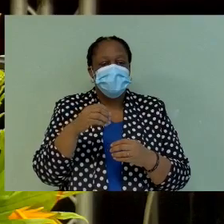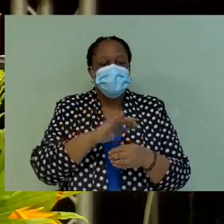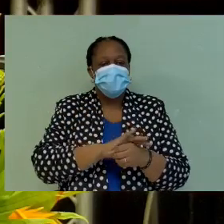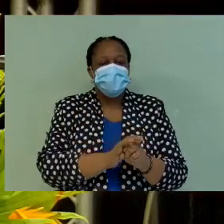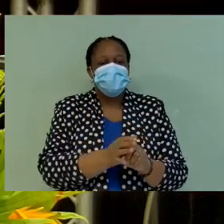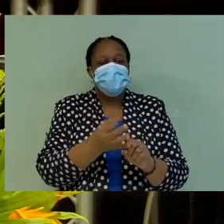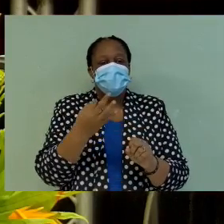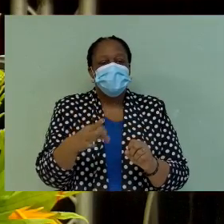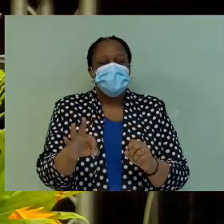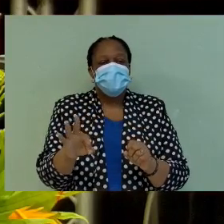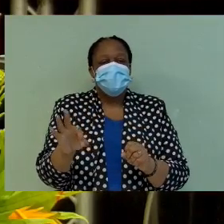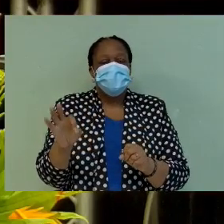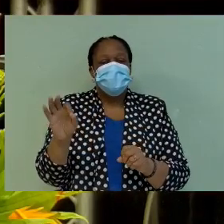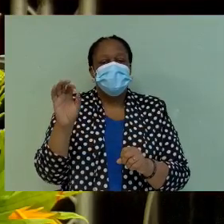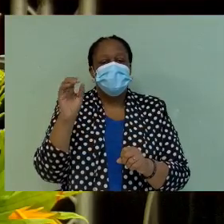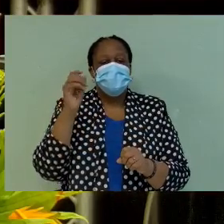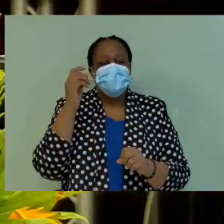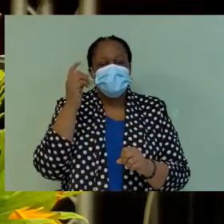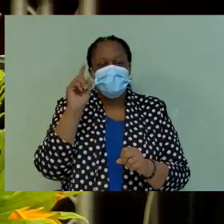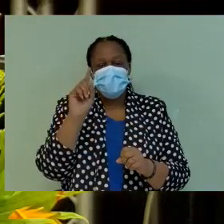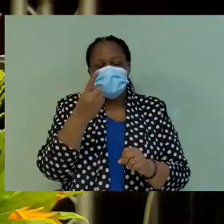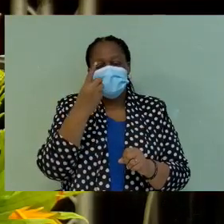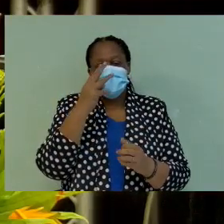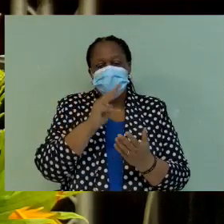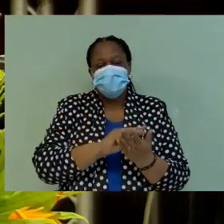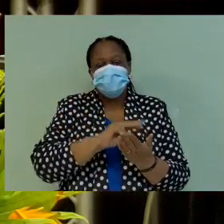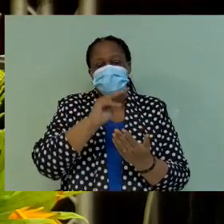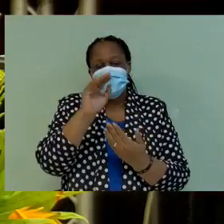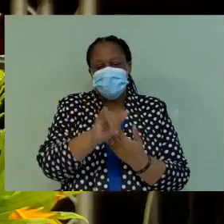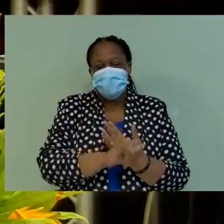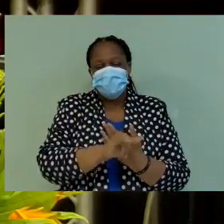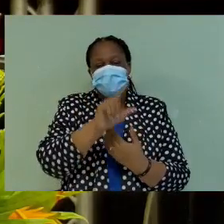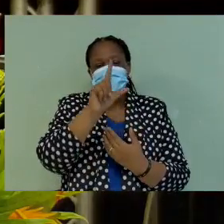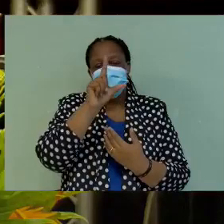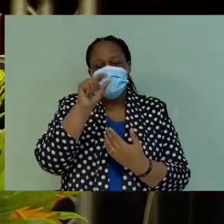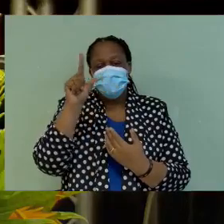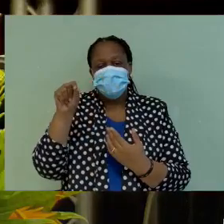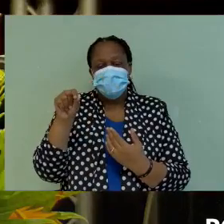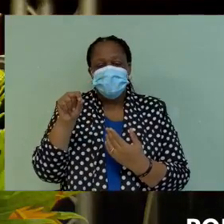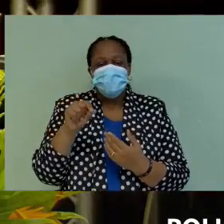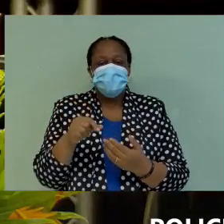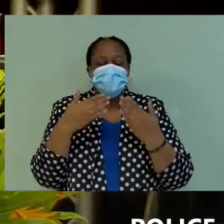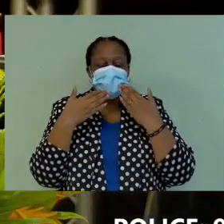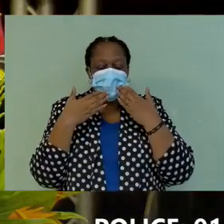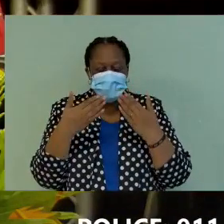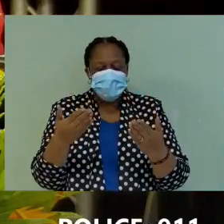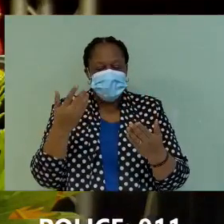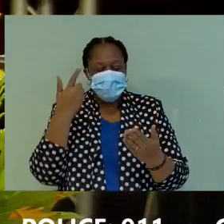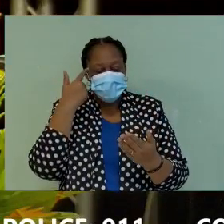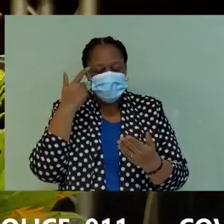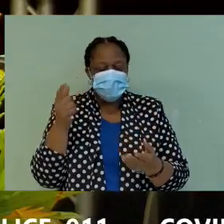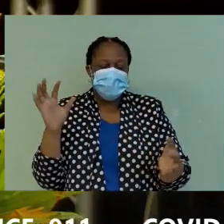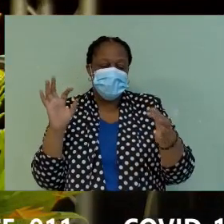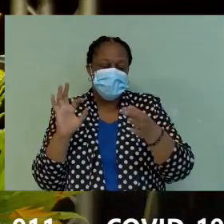daily briefing for the 1st of May 2020. Thank you very much for